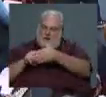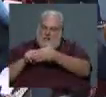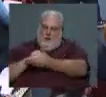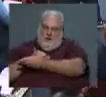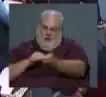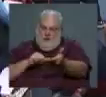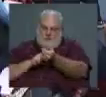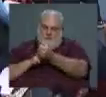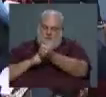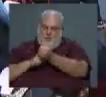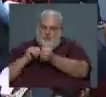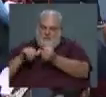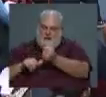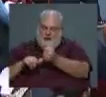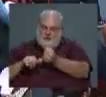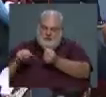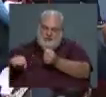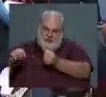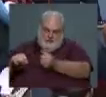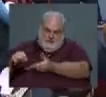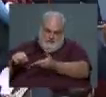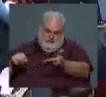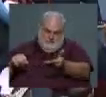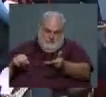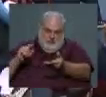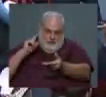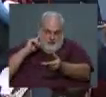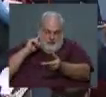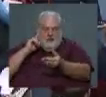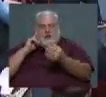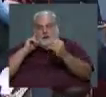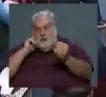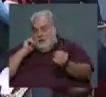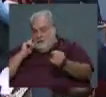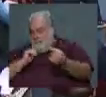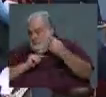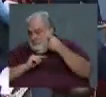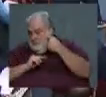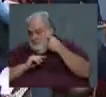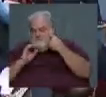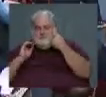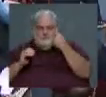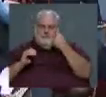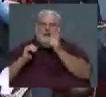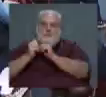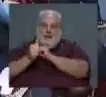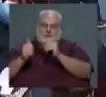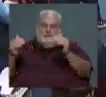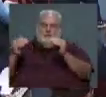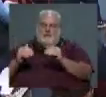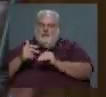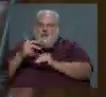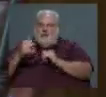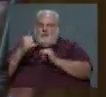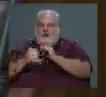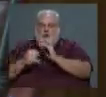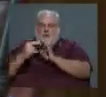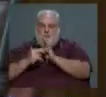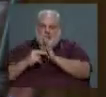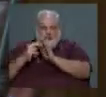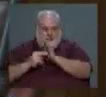these ordinances on third and final reading. All in favor indicate by saying aye. Aye. Opposed say nay. Third and final reading, please.